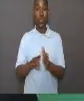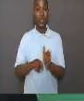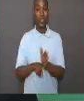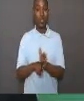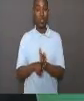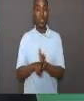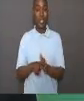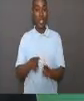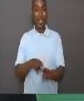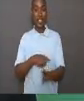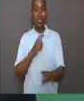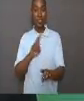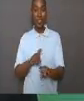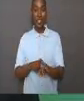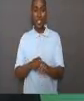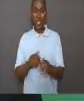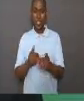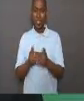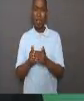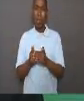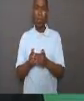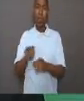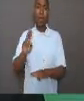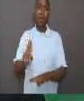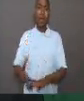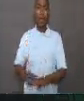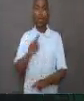a long period of time.